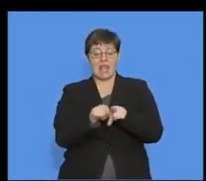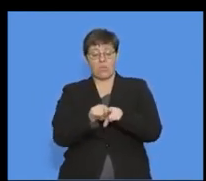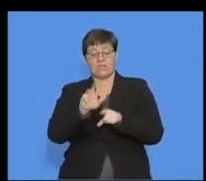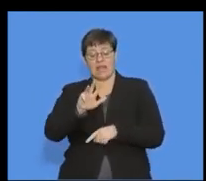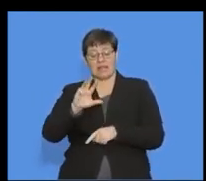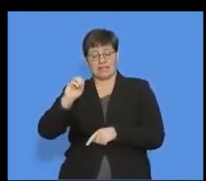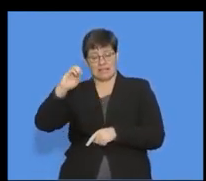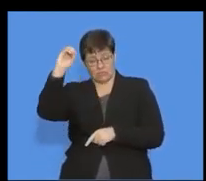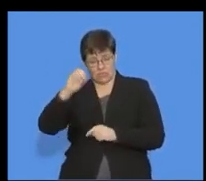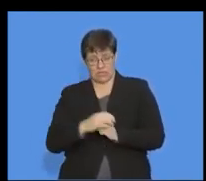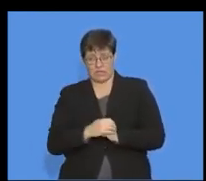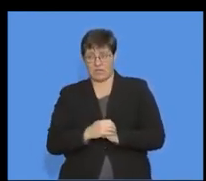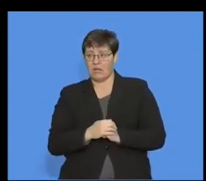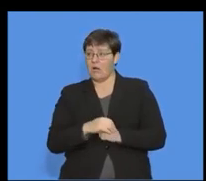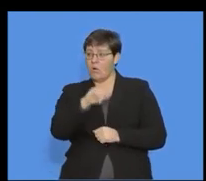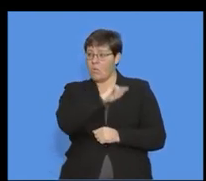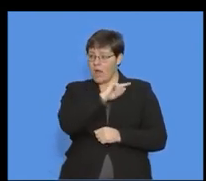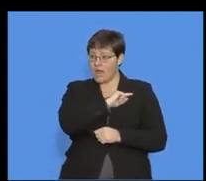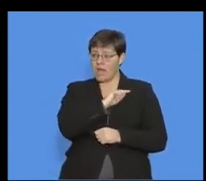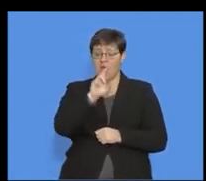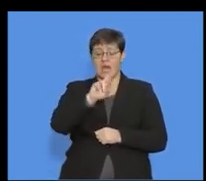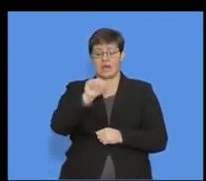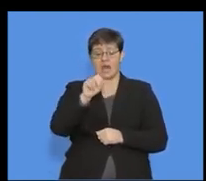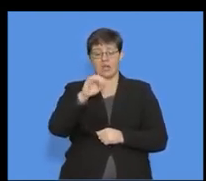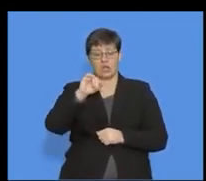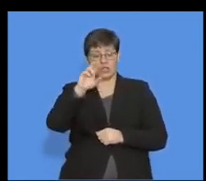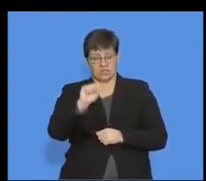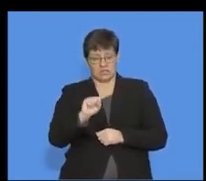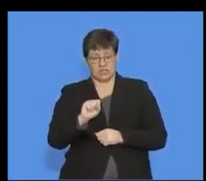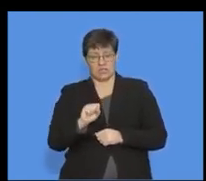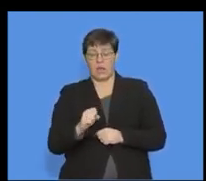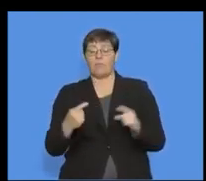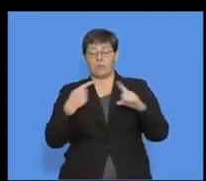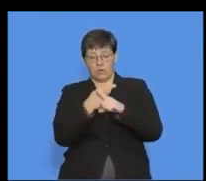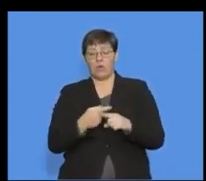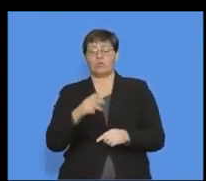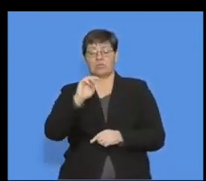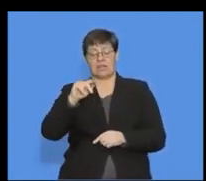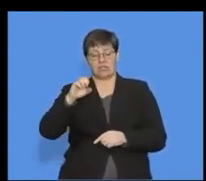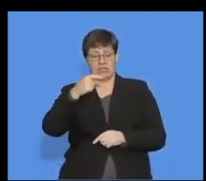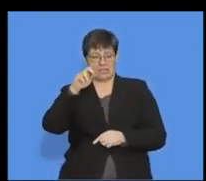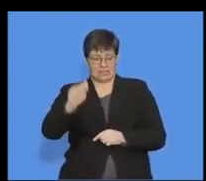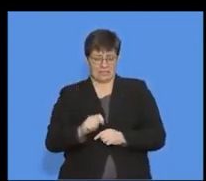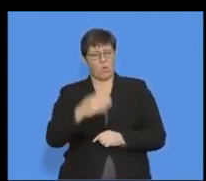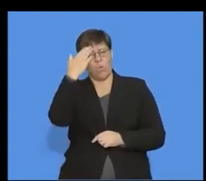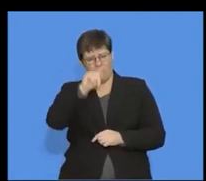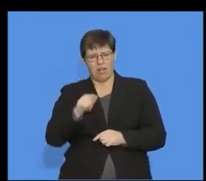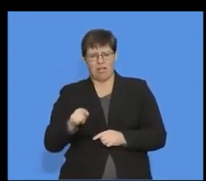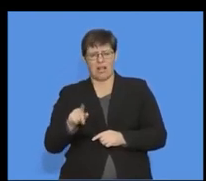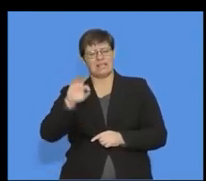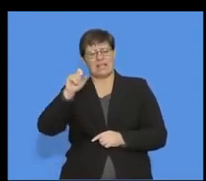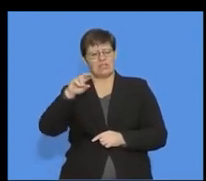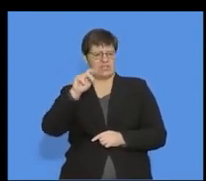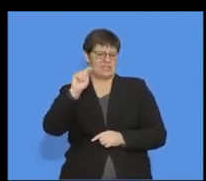to 90 degrees, and this is radius perpendicular to tangent, because we do know that those